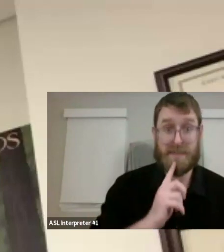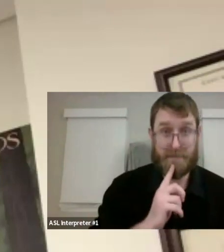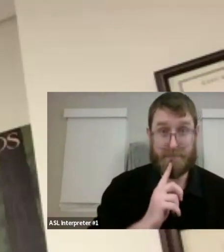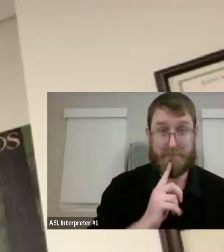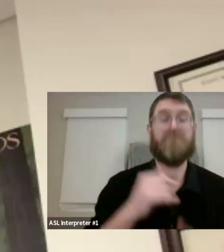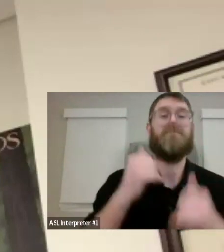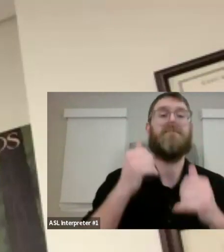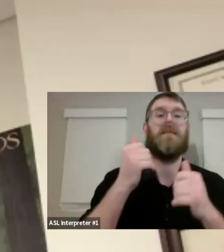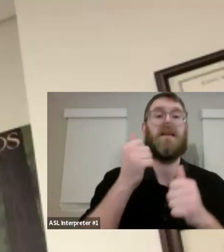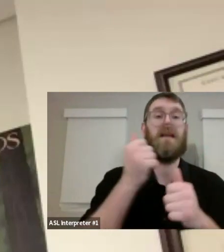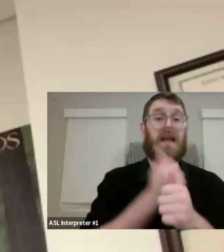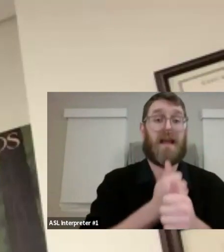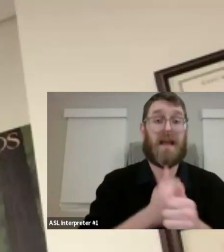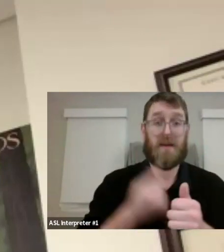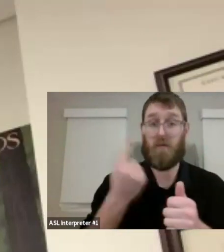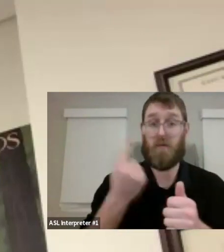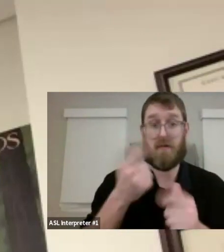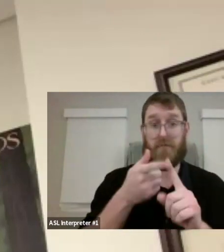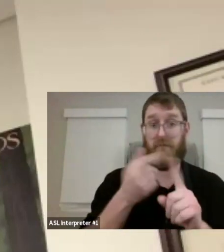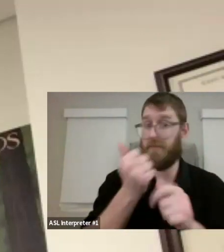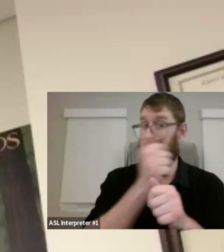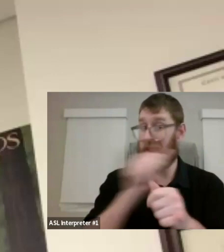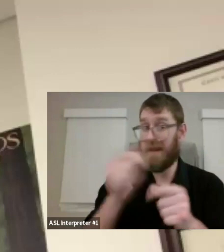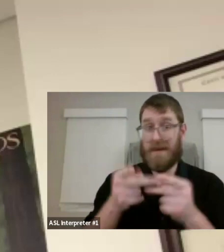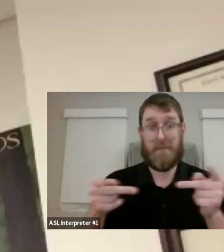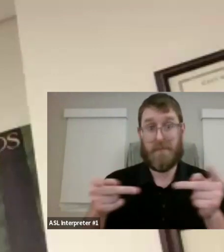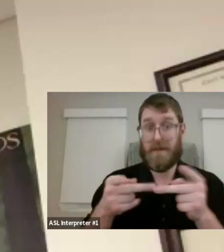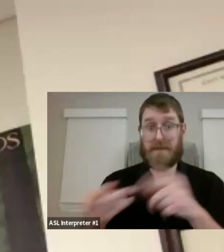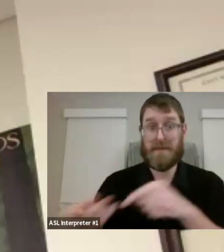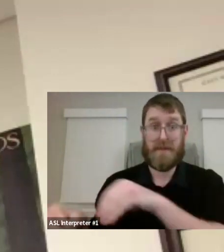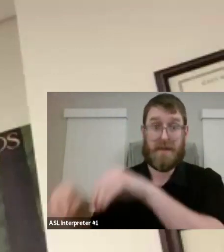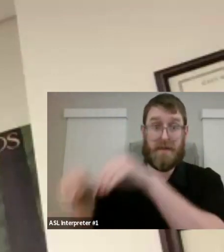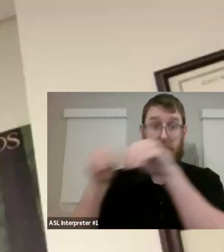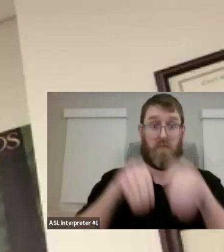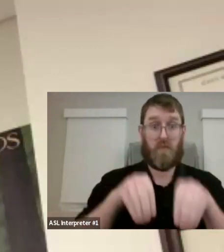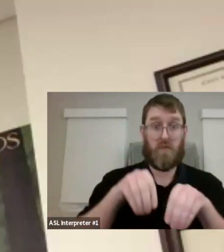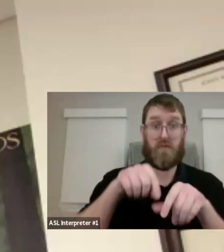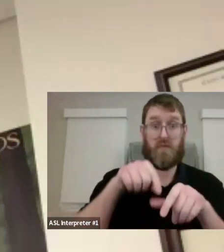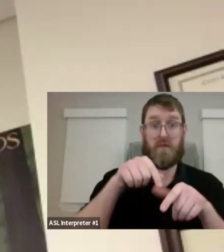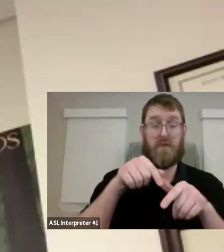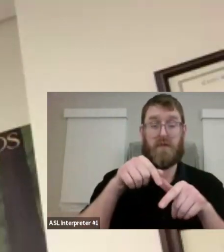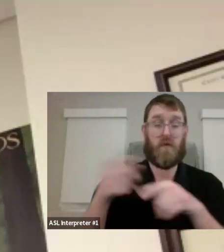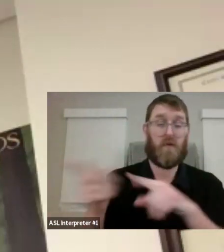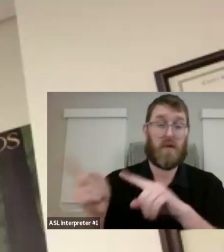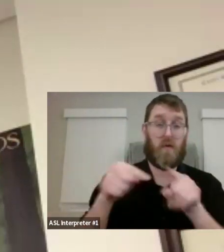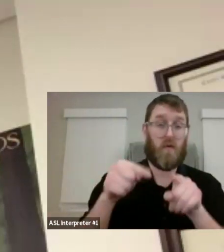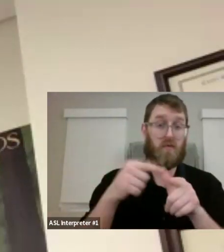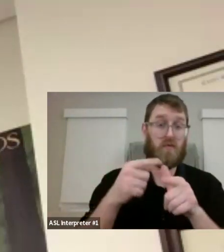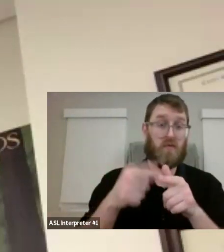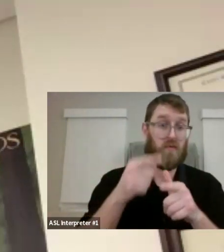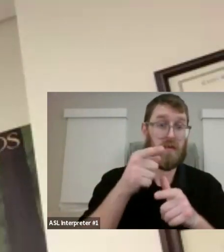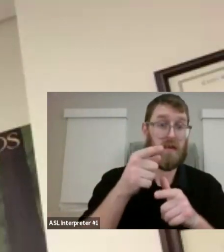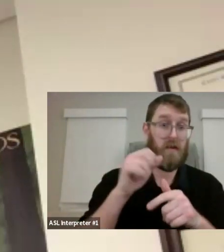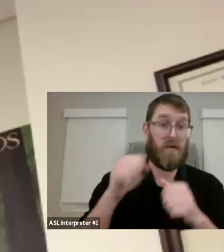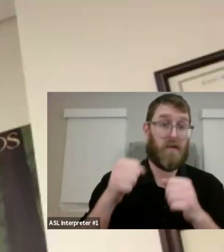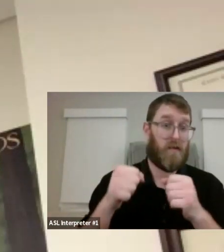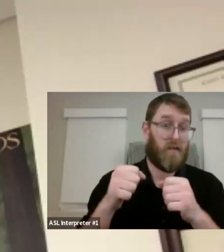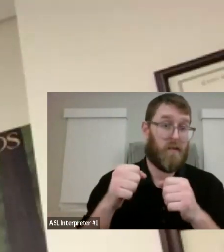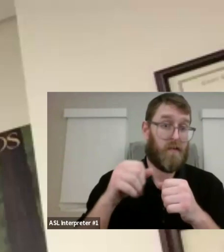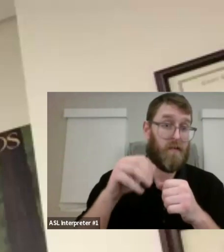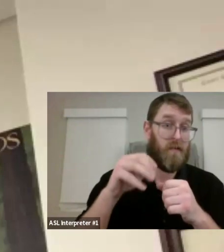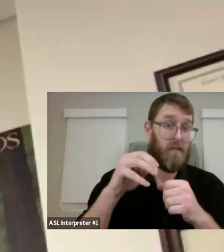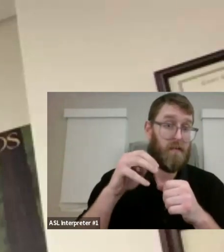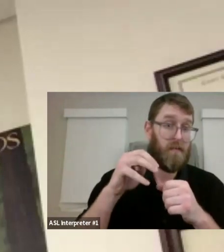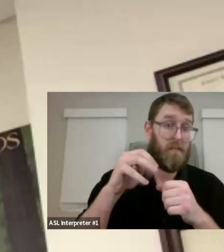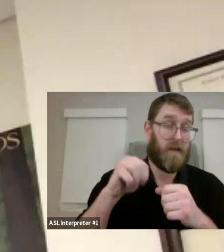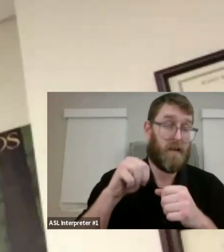anybody from anywhere can come to Montgomery County Self-Help Center for assistance, as long as it is going to be